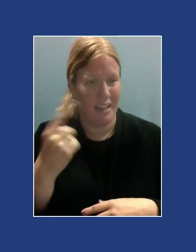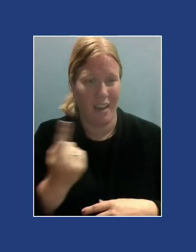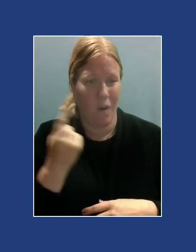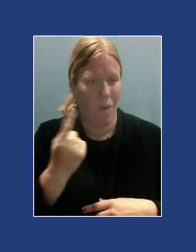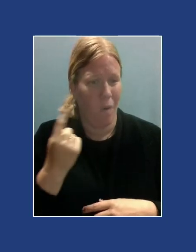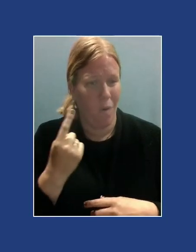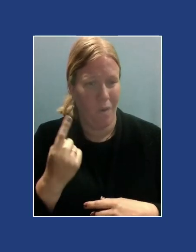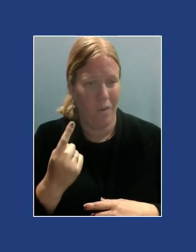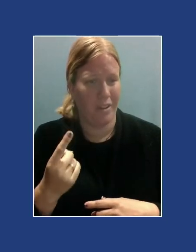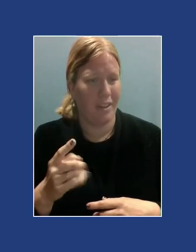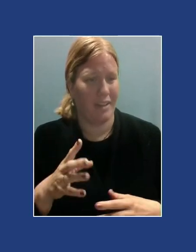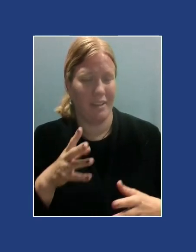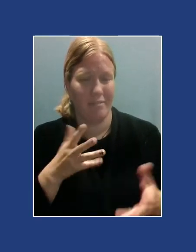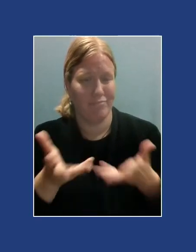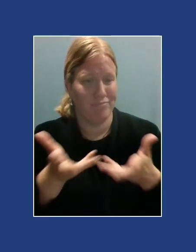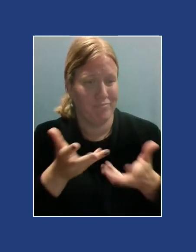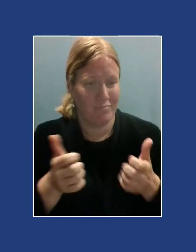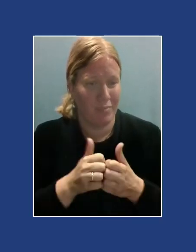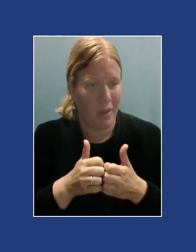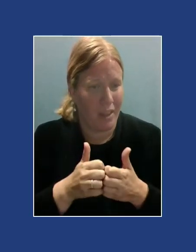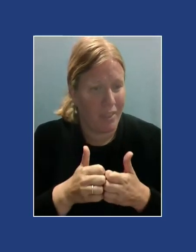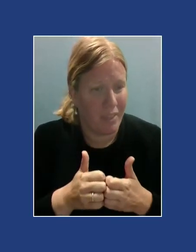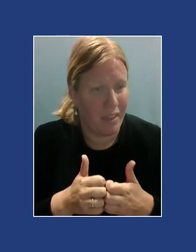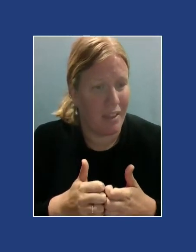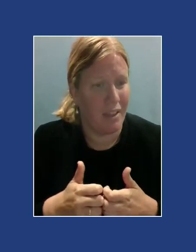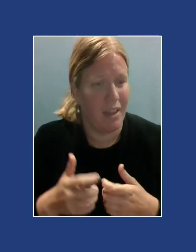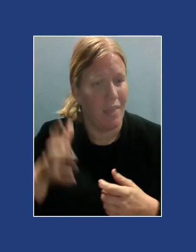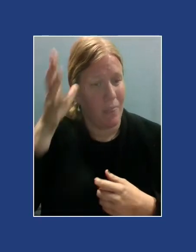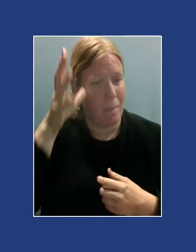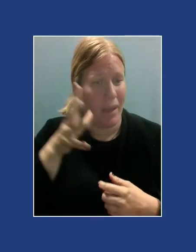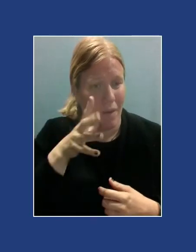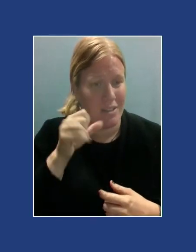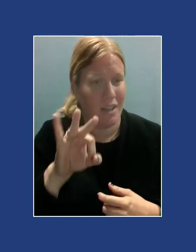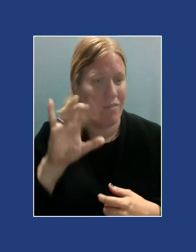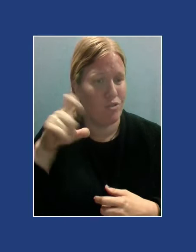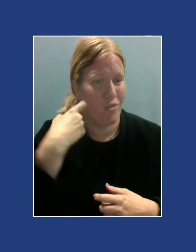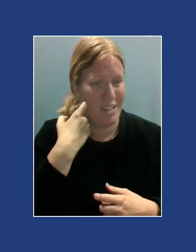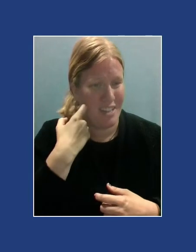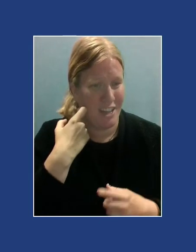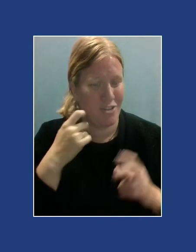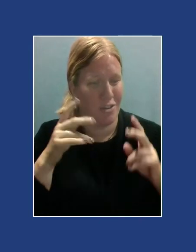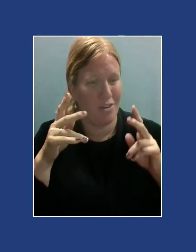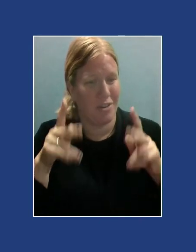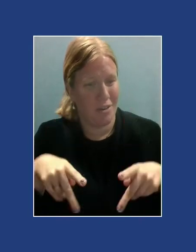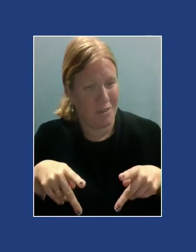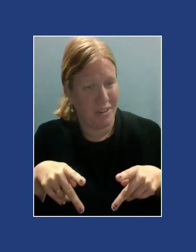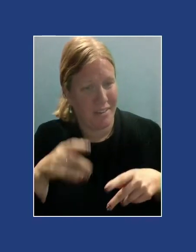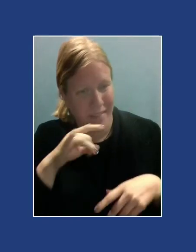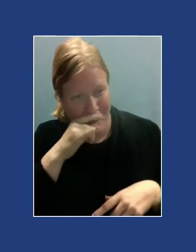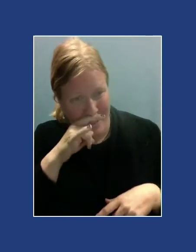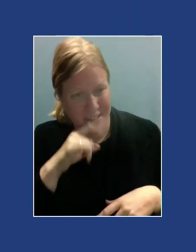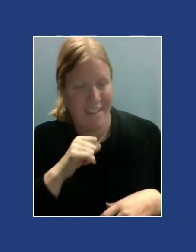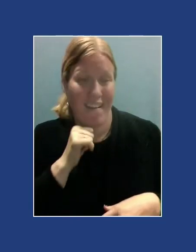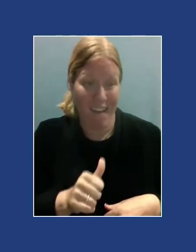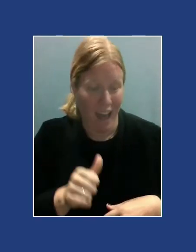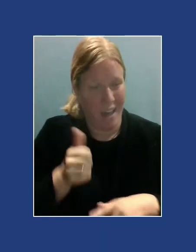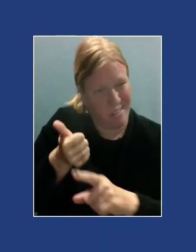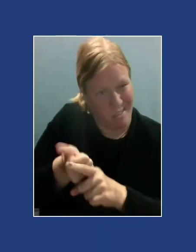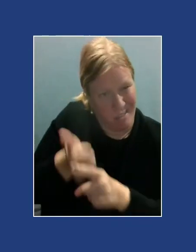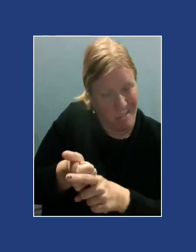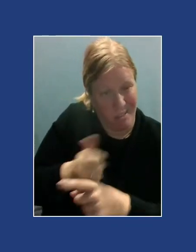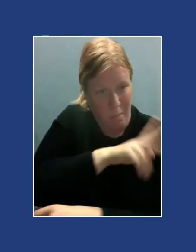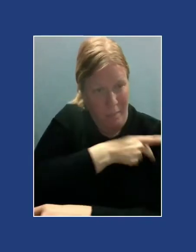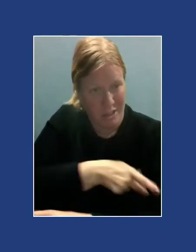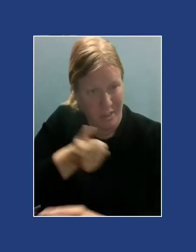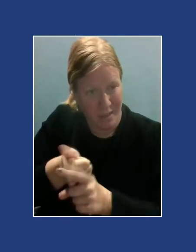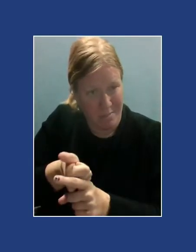gender diverse youth in the study rather than the youth themselves. Certainly, your child's gender dysphoria may be rapid onset news to you, but it doesn't mean that